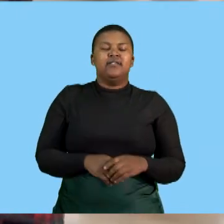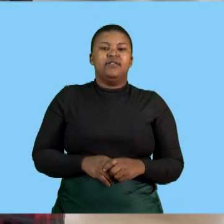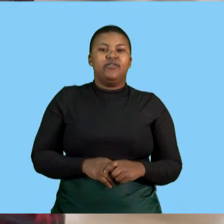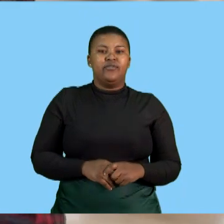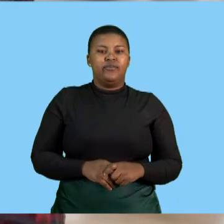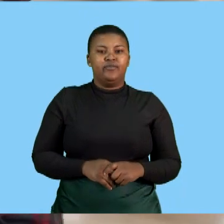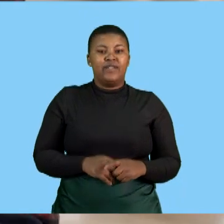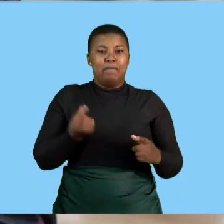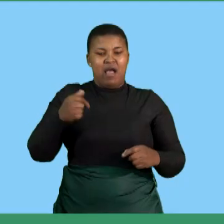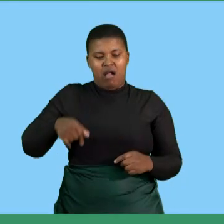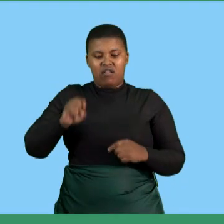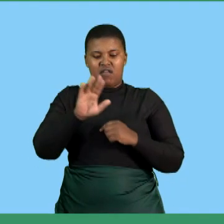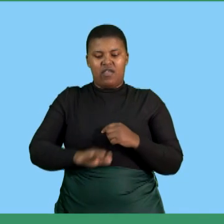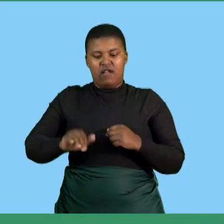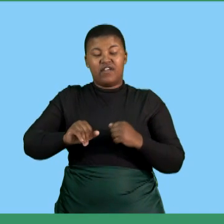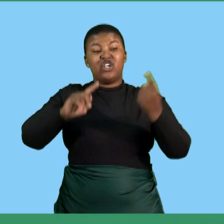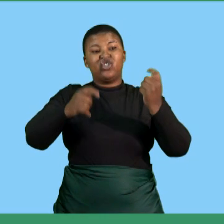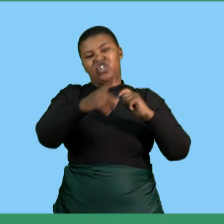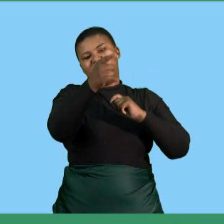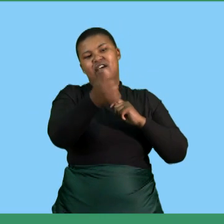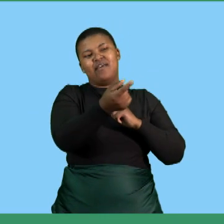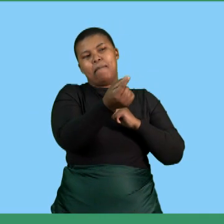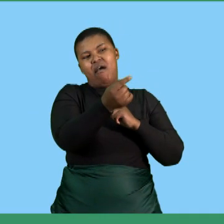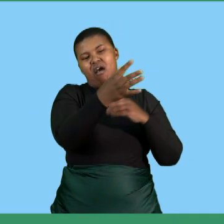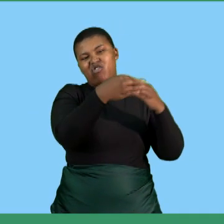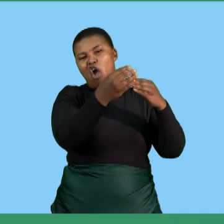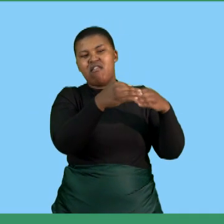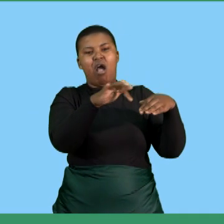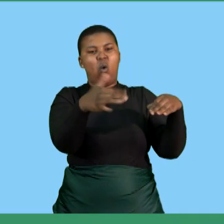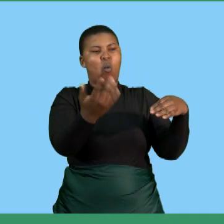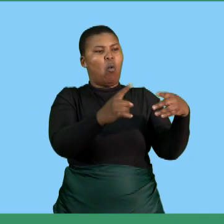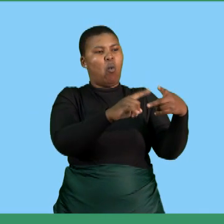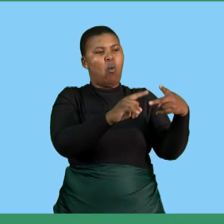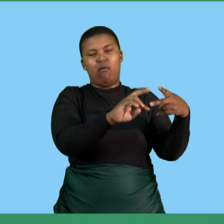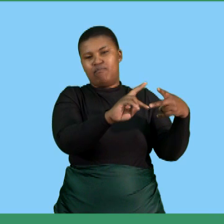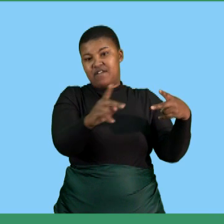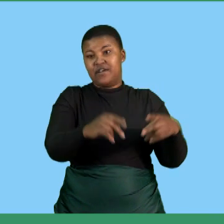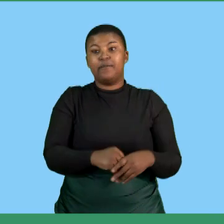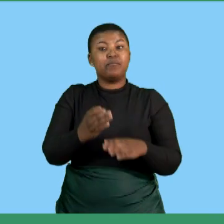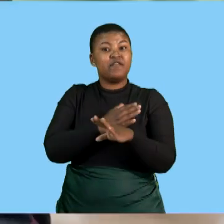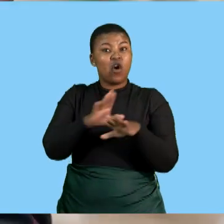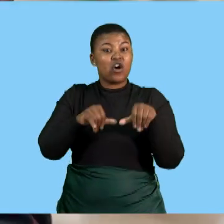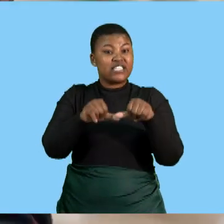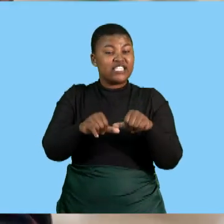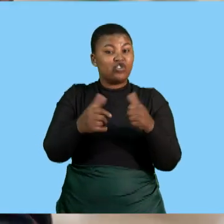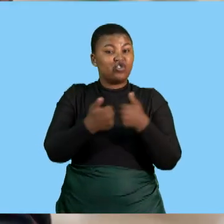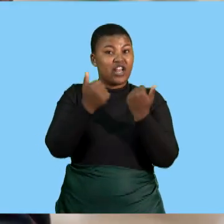one currency for then conversion to another. And that is our new words.